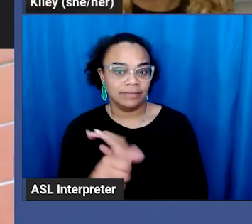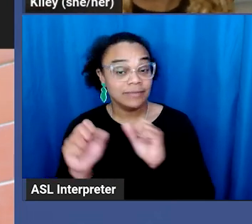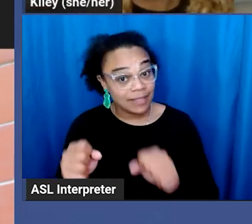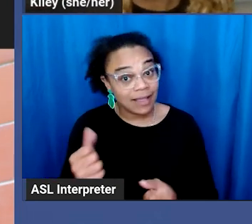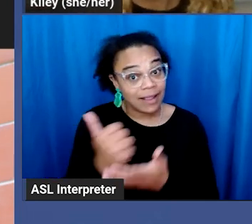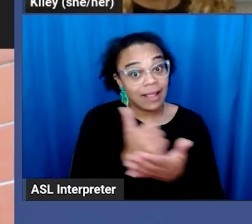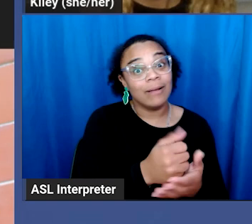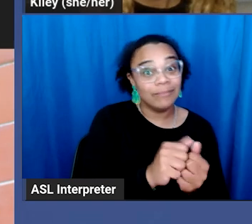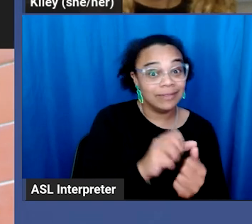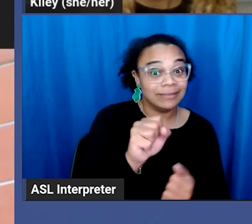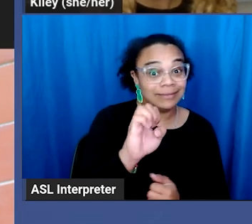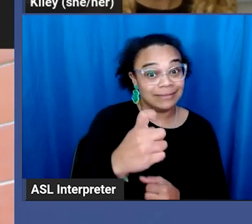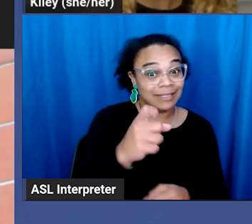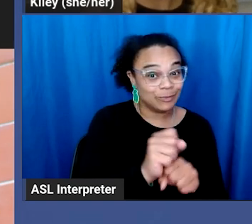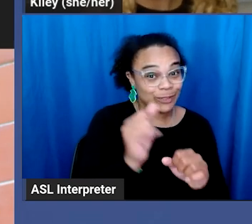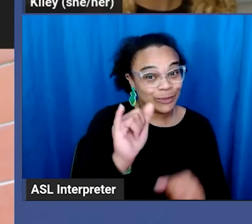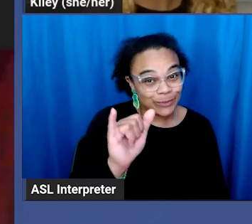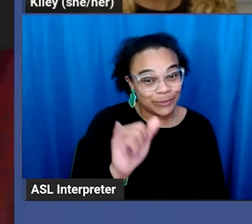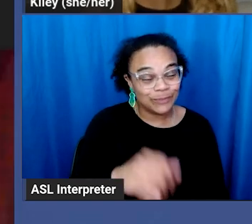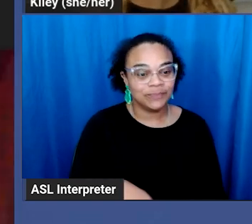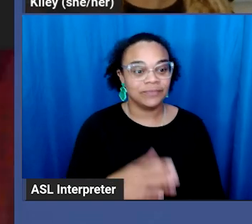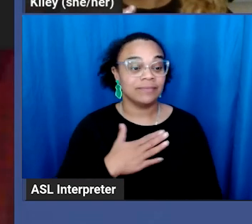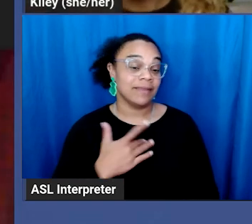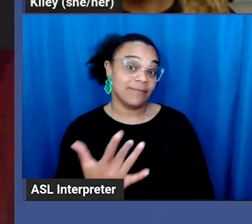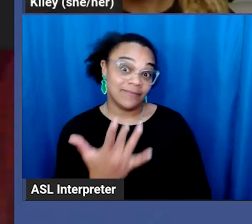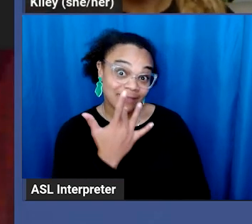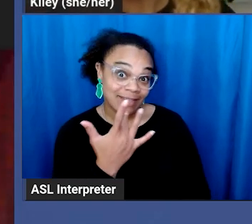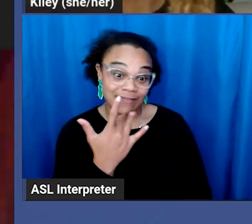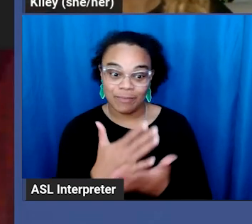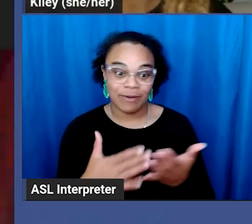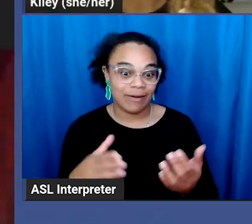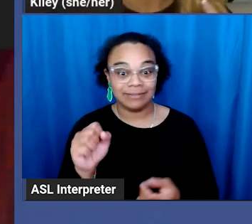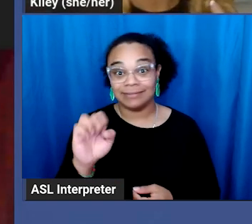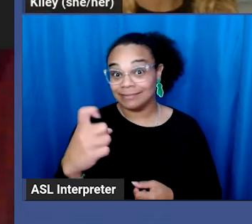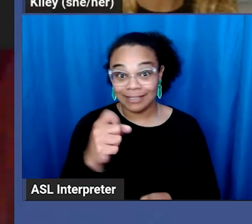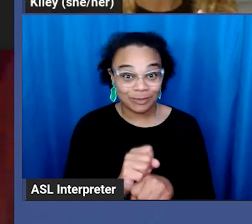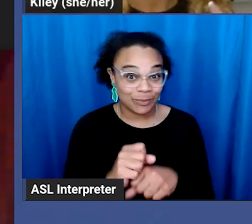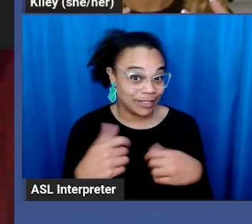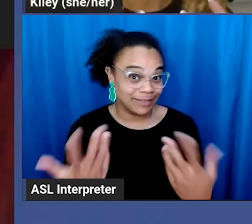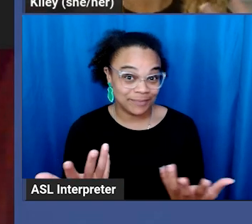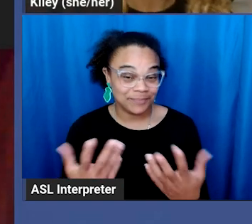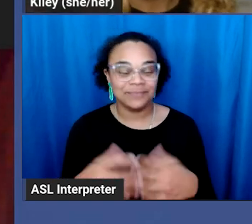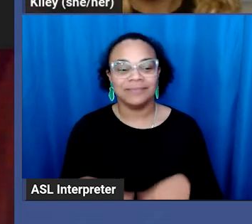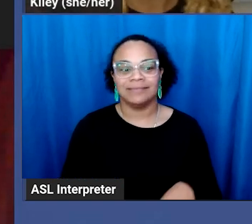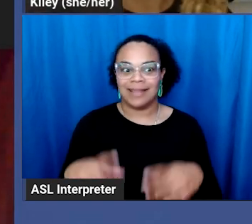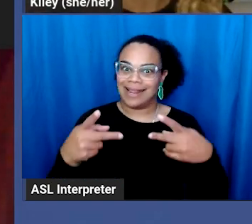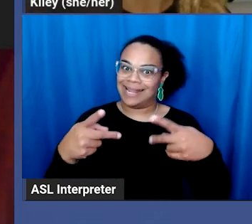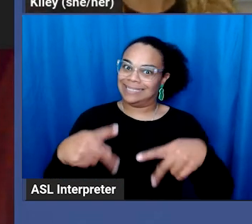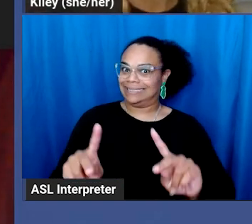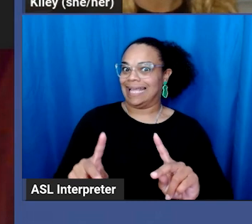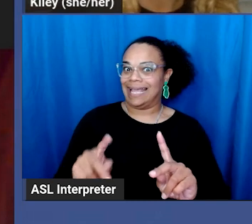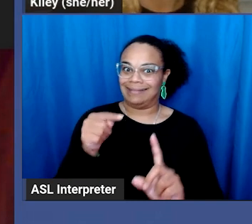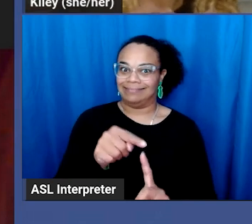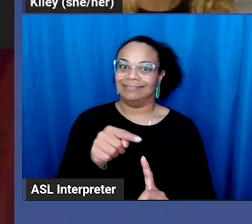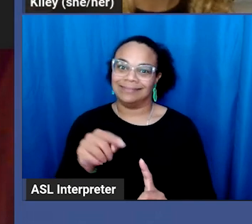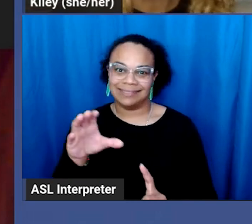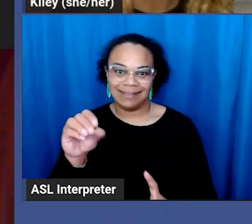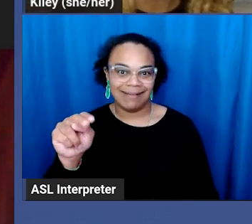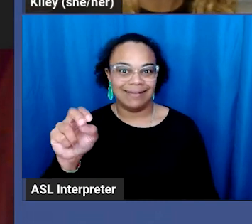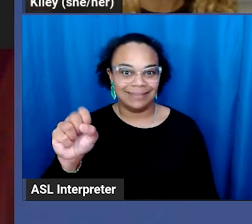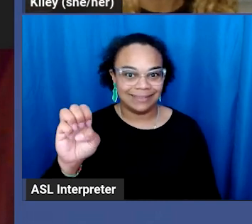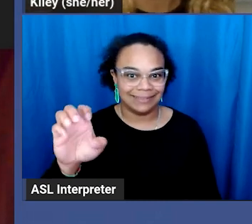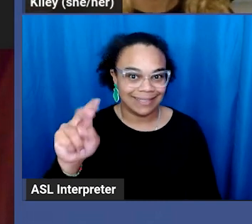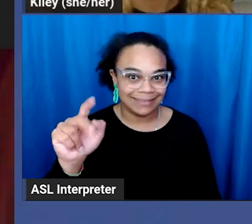work too. And then my favorite part of sex work is the consent aspect of it. And